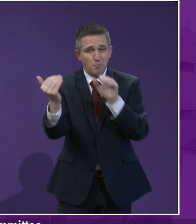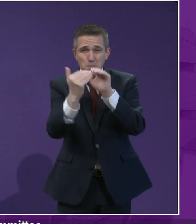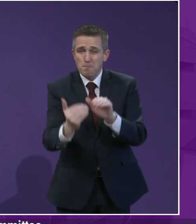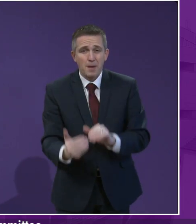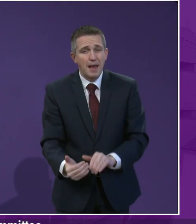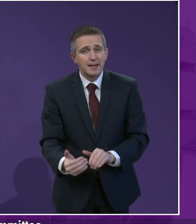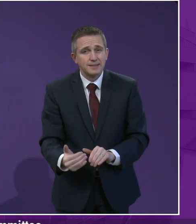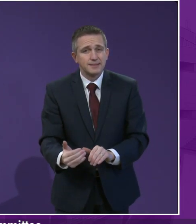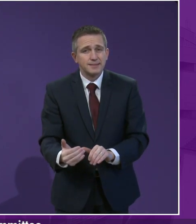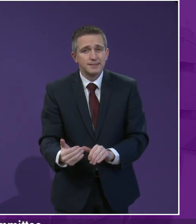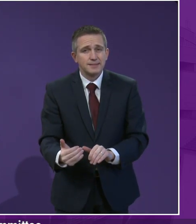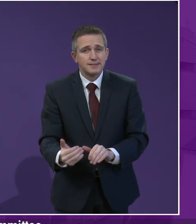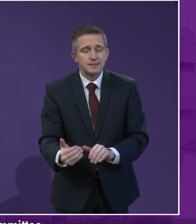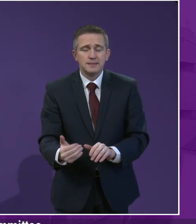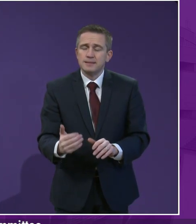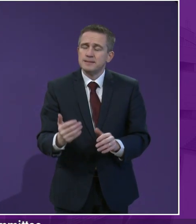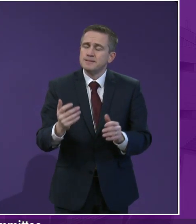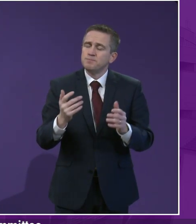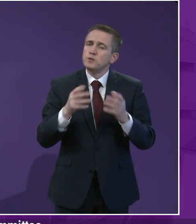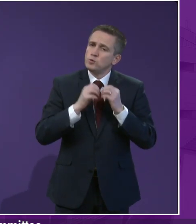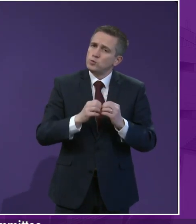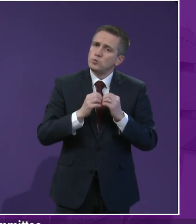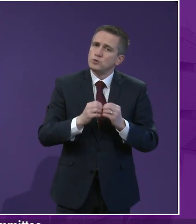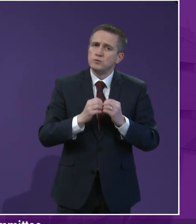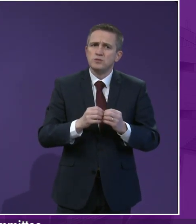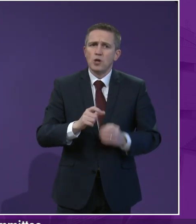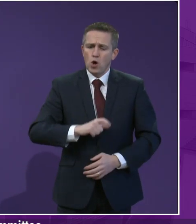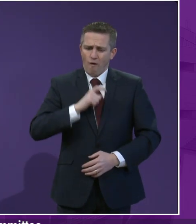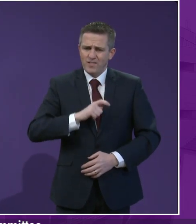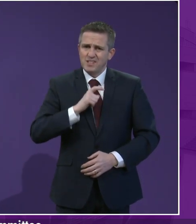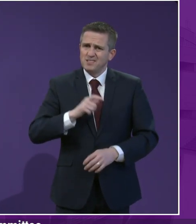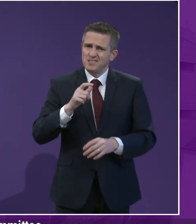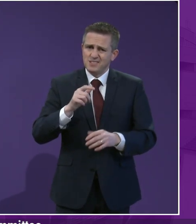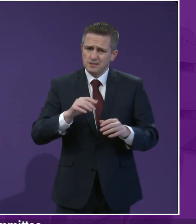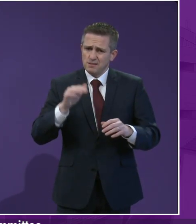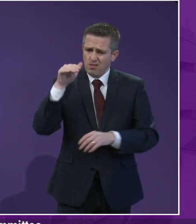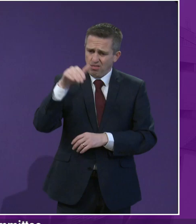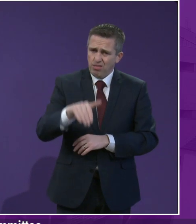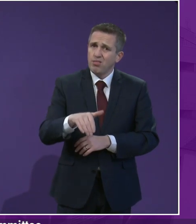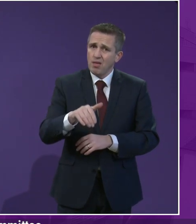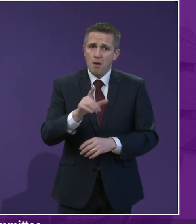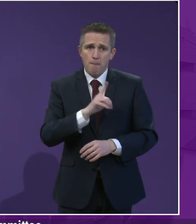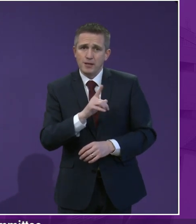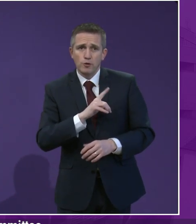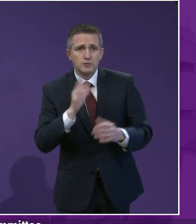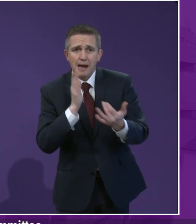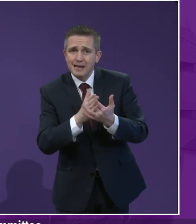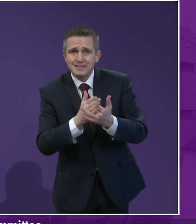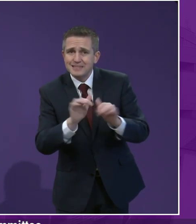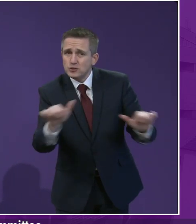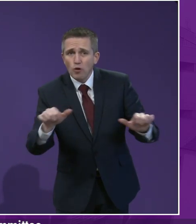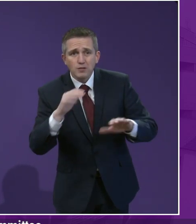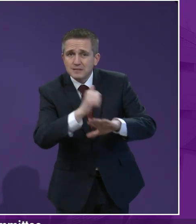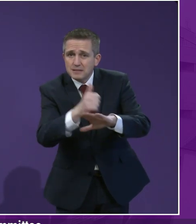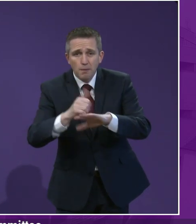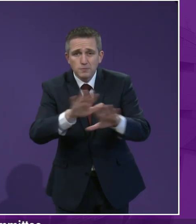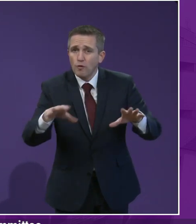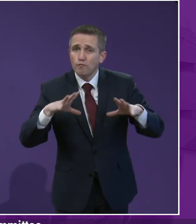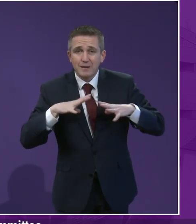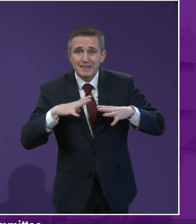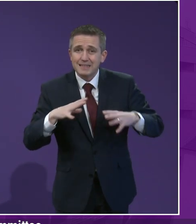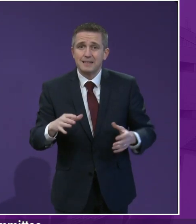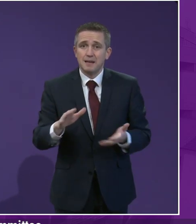are really struggling with the transition into university in the first place, but struggling even more because they don't have those